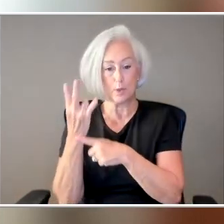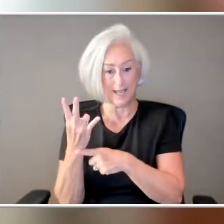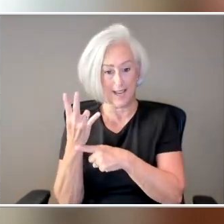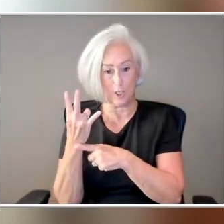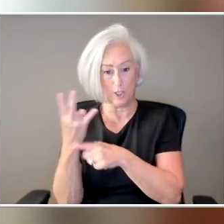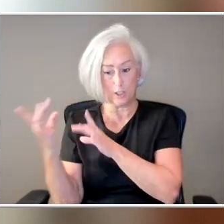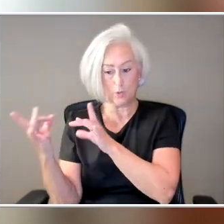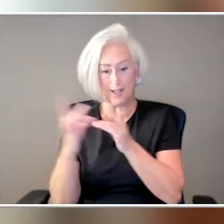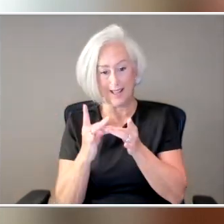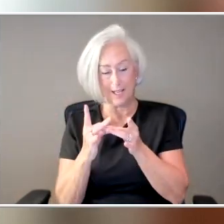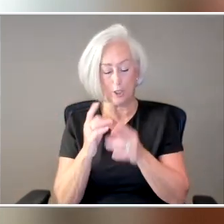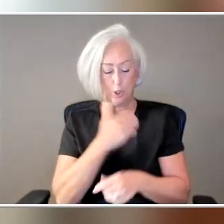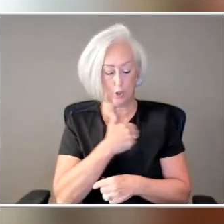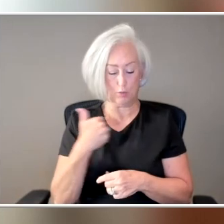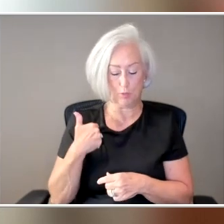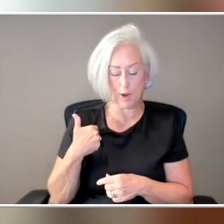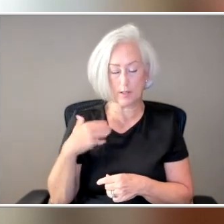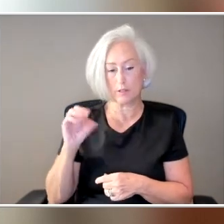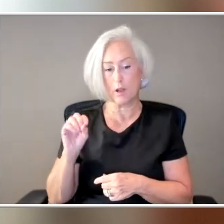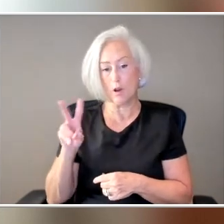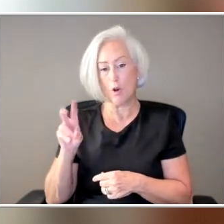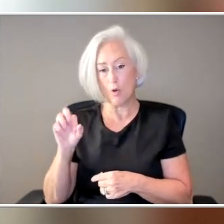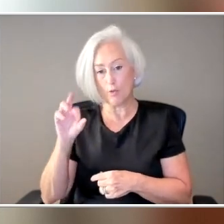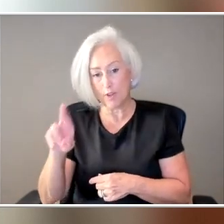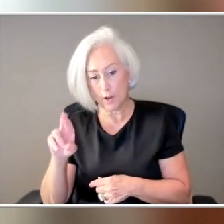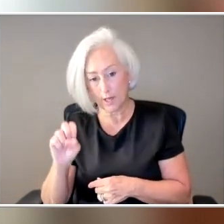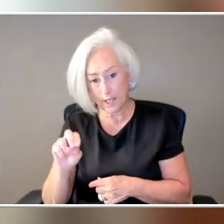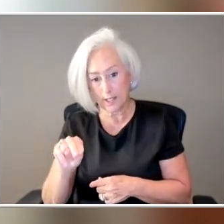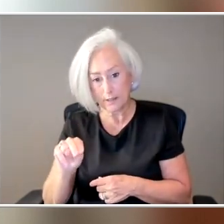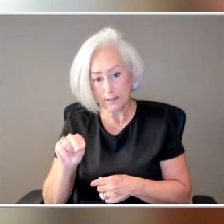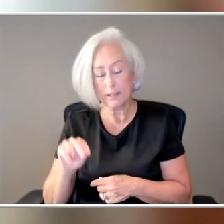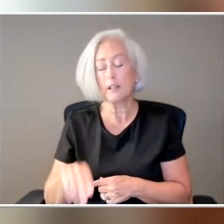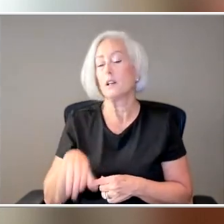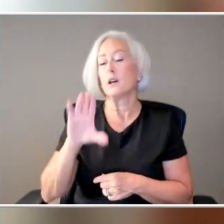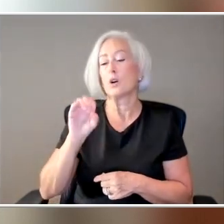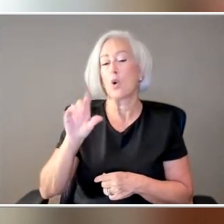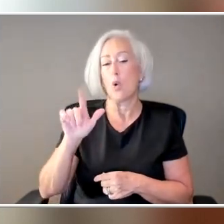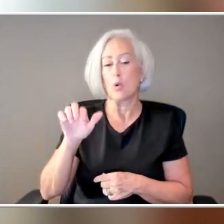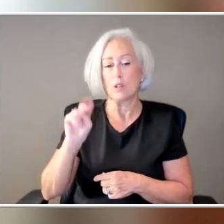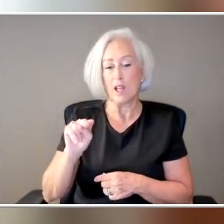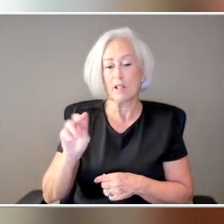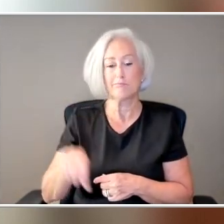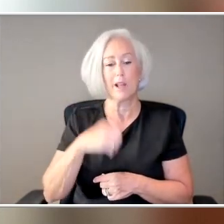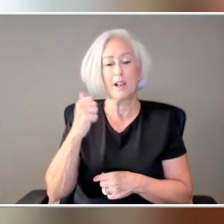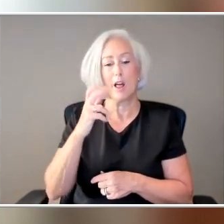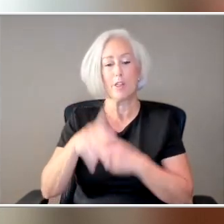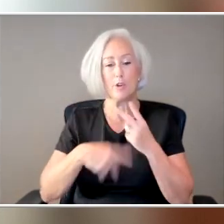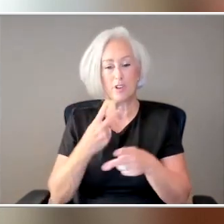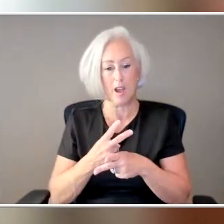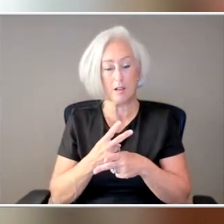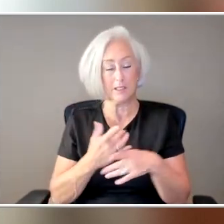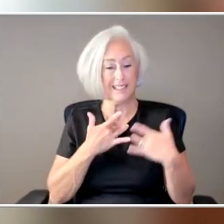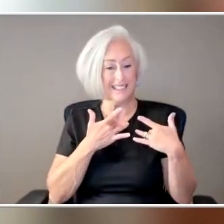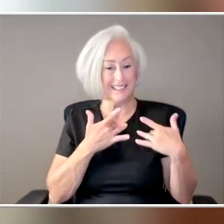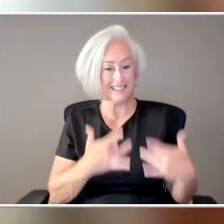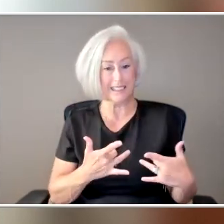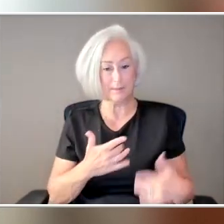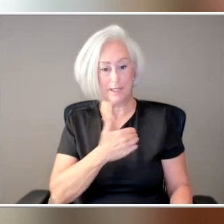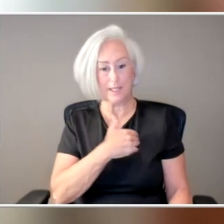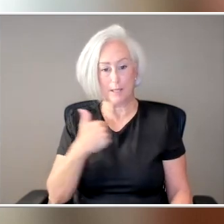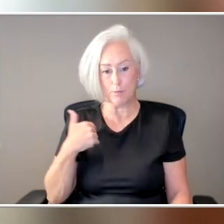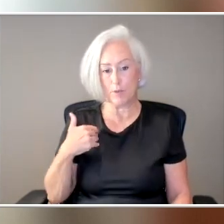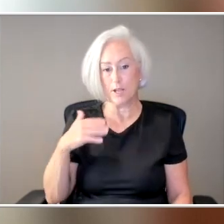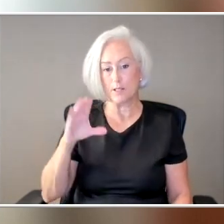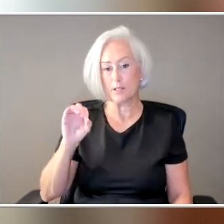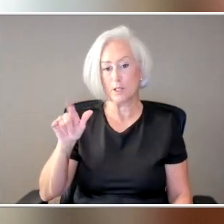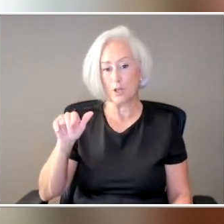breast and ovarian cancer, breast, colon, and other types of cancers. Cervical and breast are less likely to be